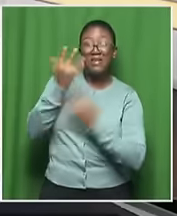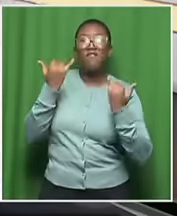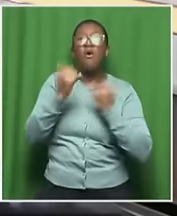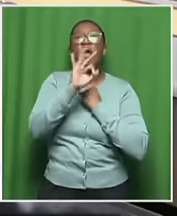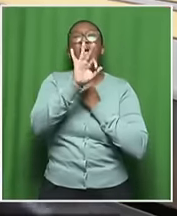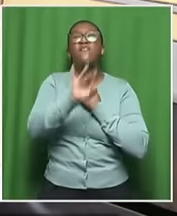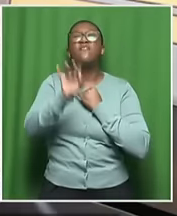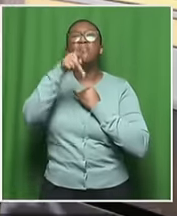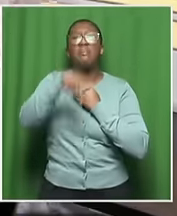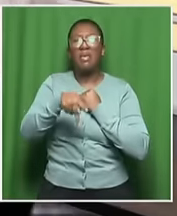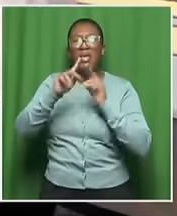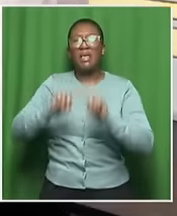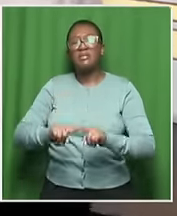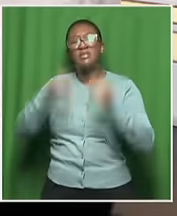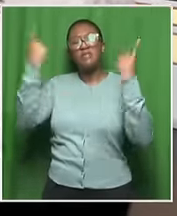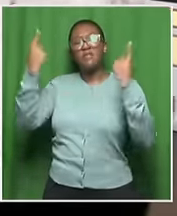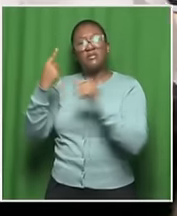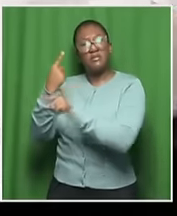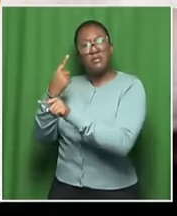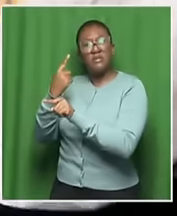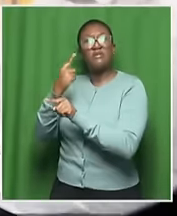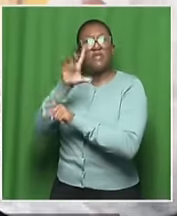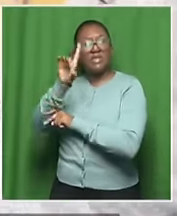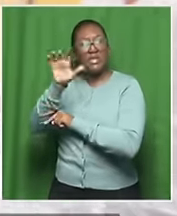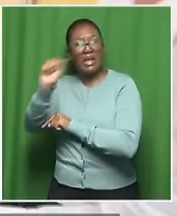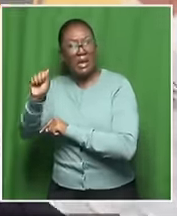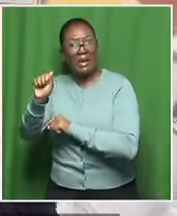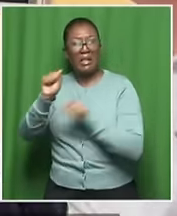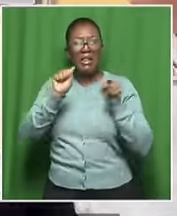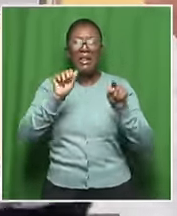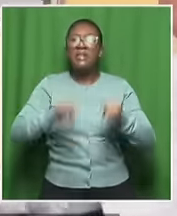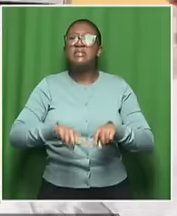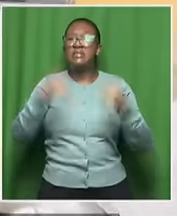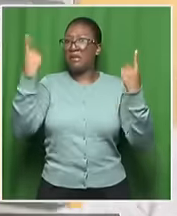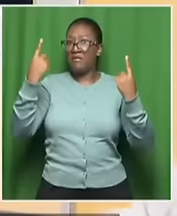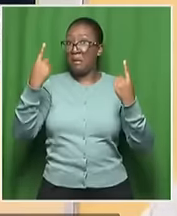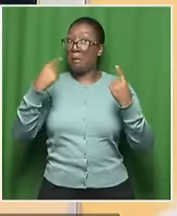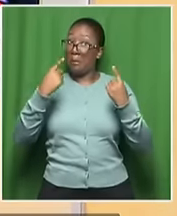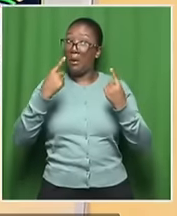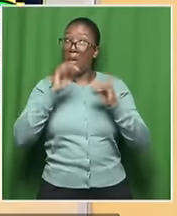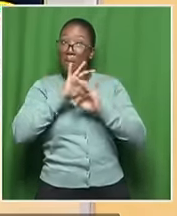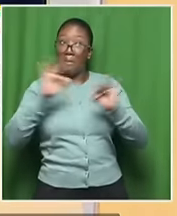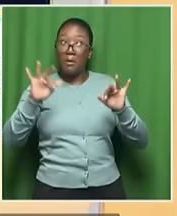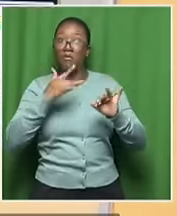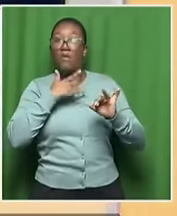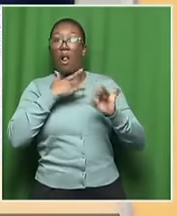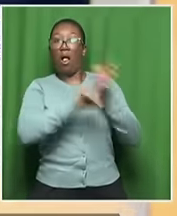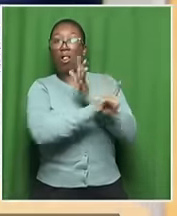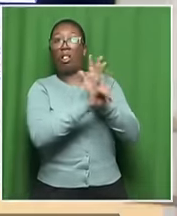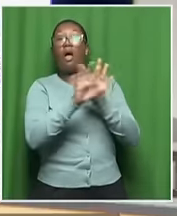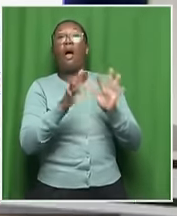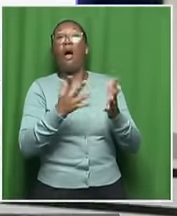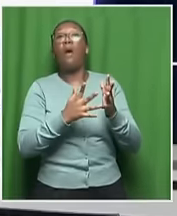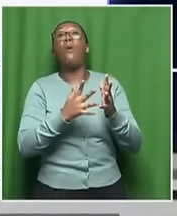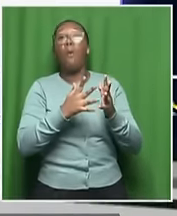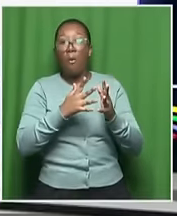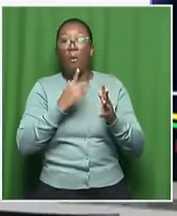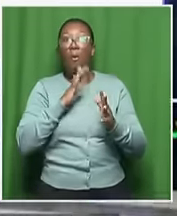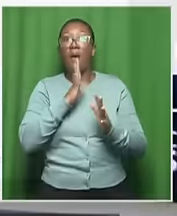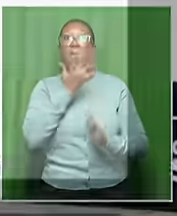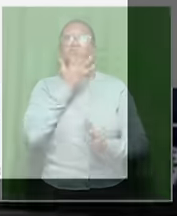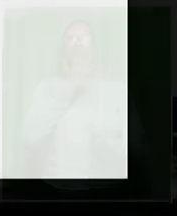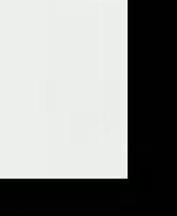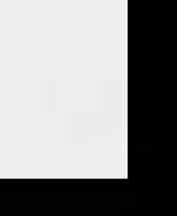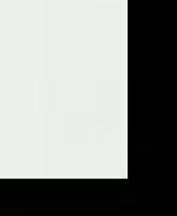different from the DA, and what makes it attractive to the masses? I think the difference is that we are